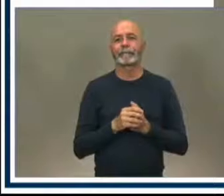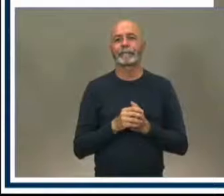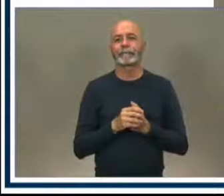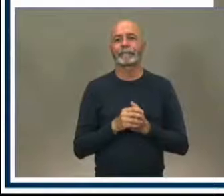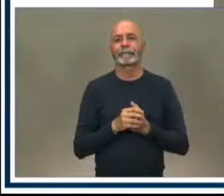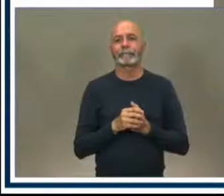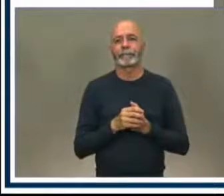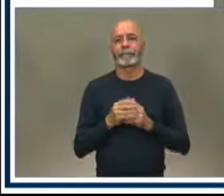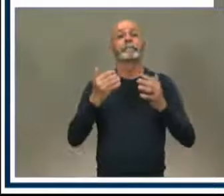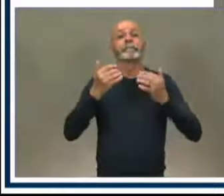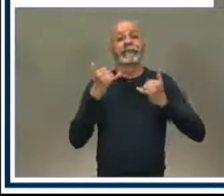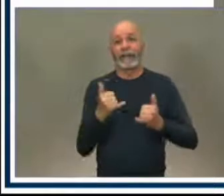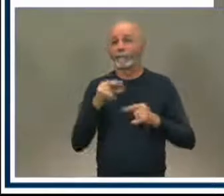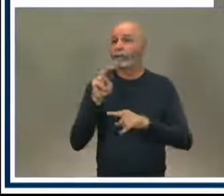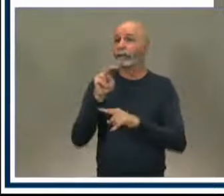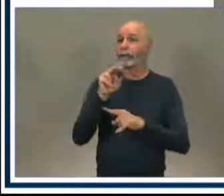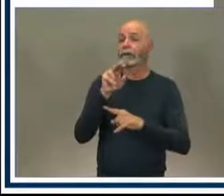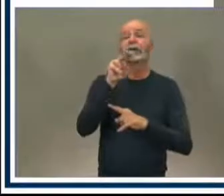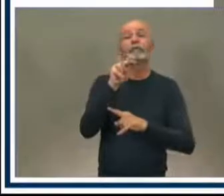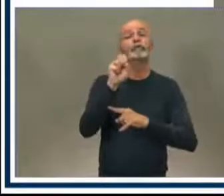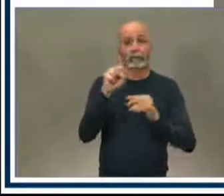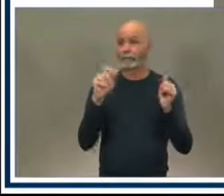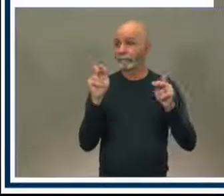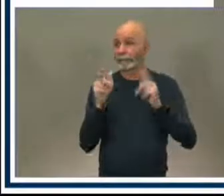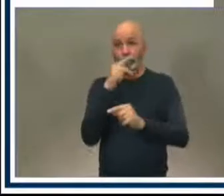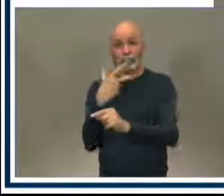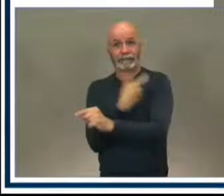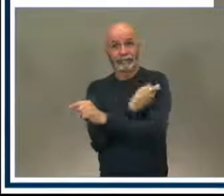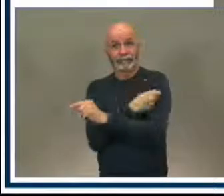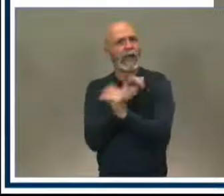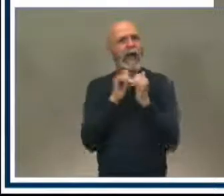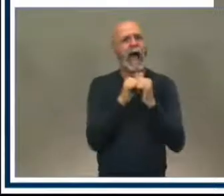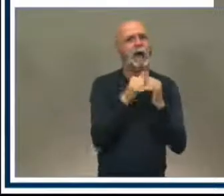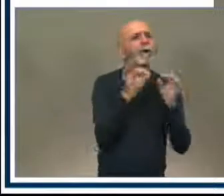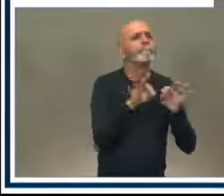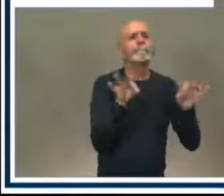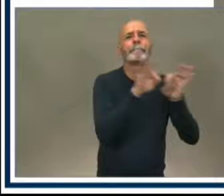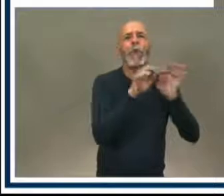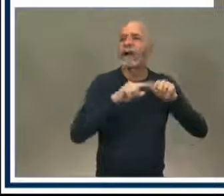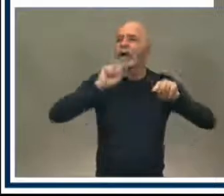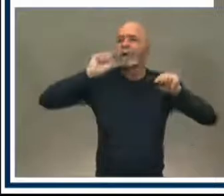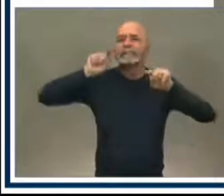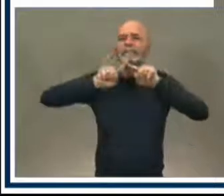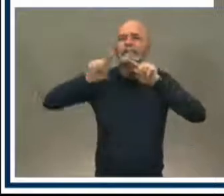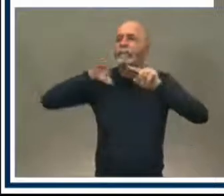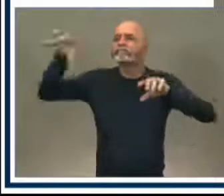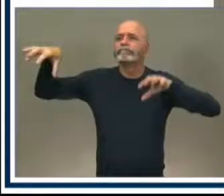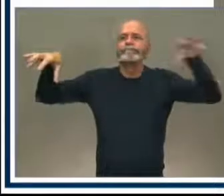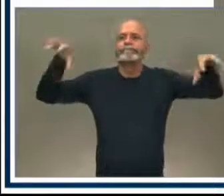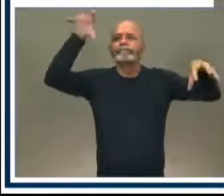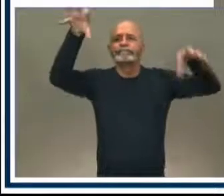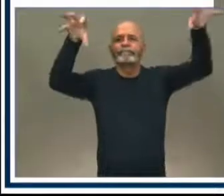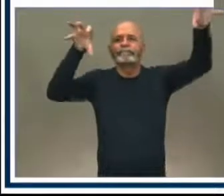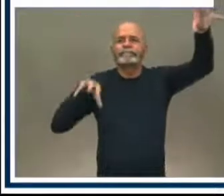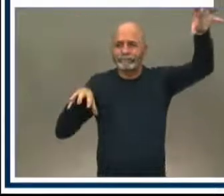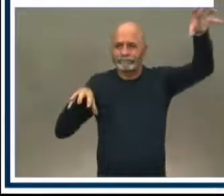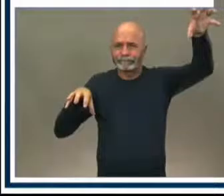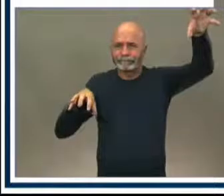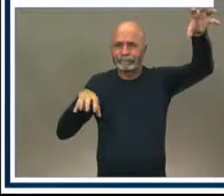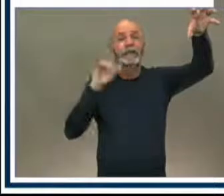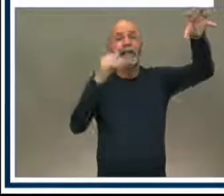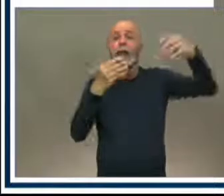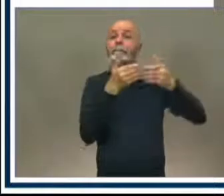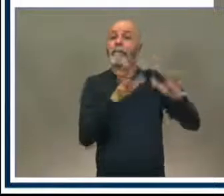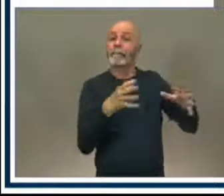vaccine opportunities are a key strategy to increasing vaccination rates. Local public health outreach